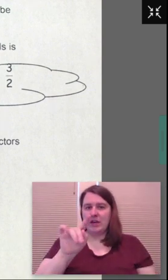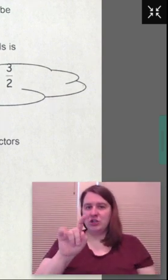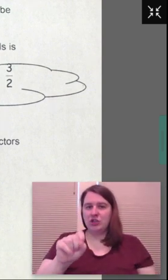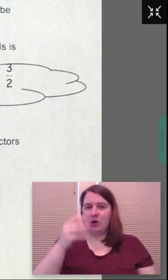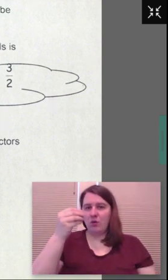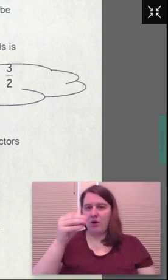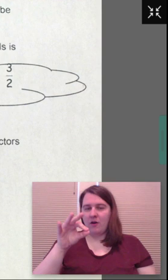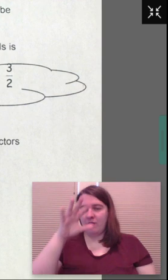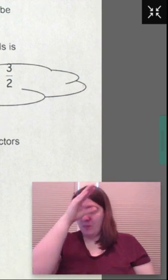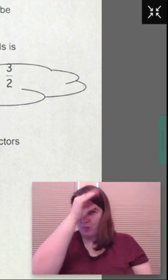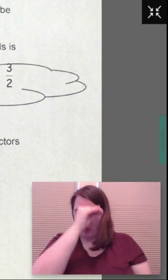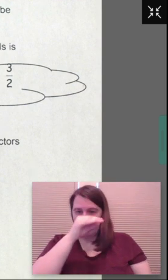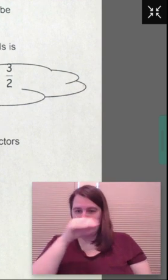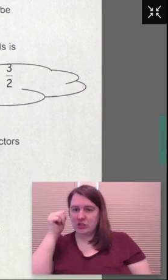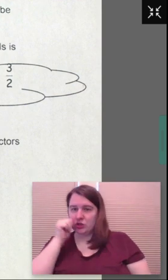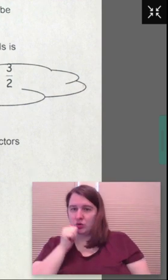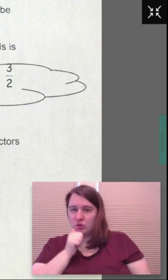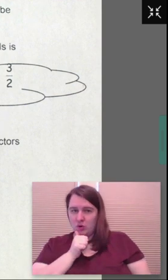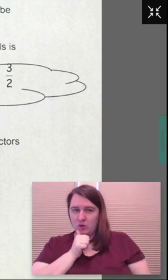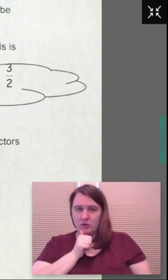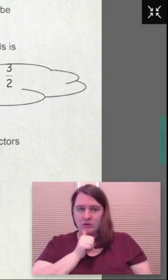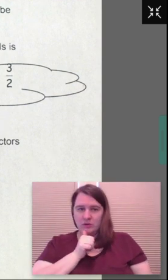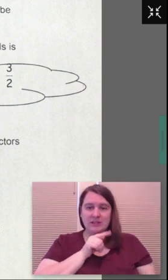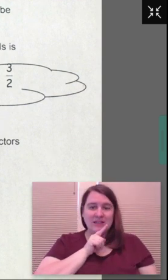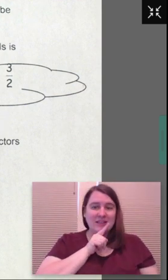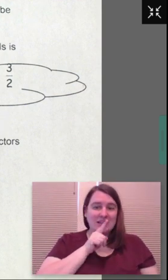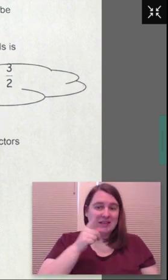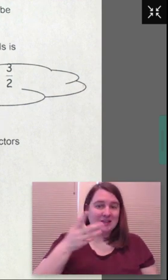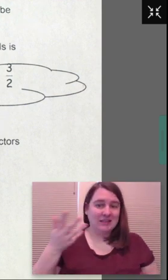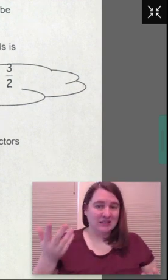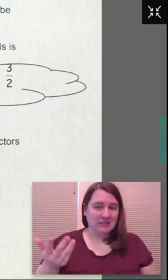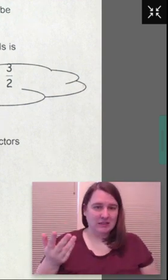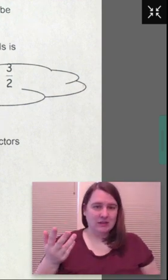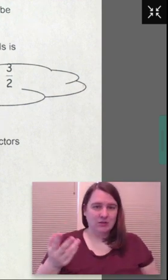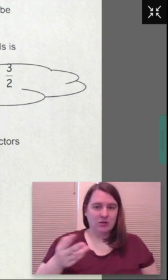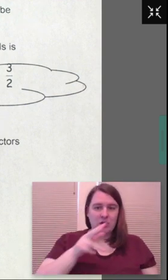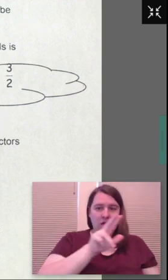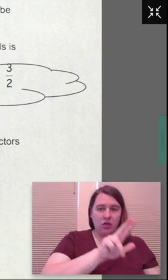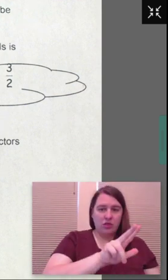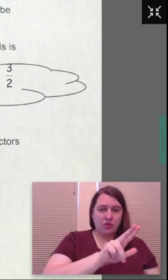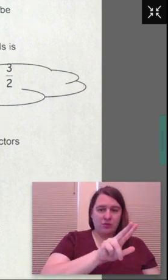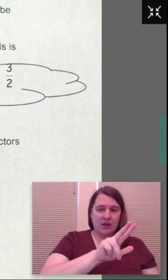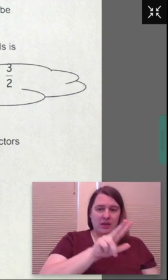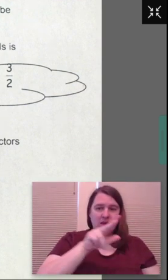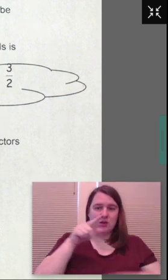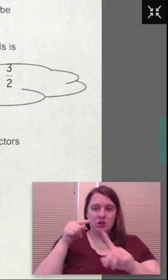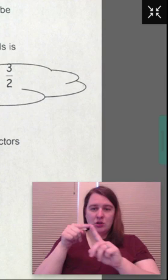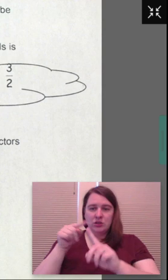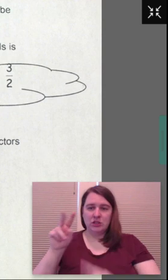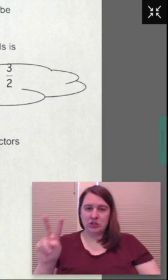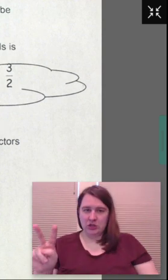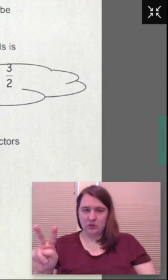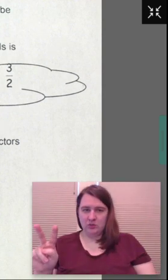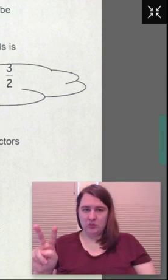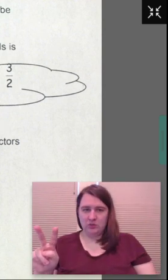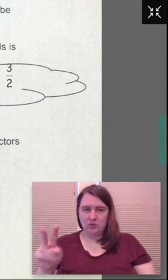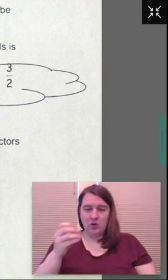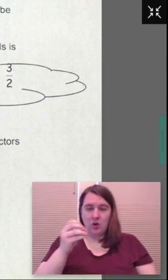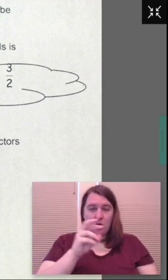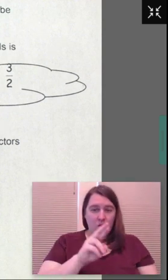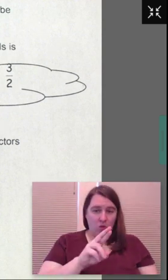the ratio of boys to girls is 3 to